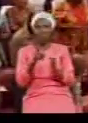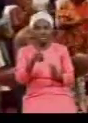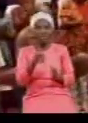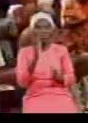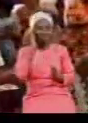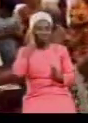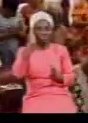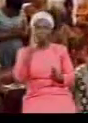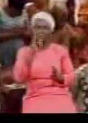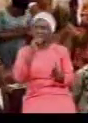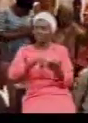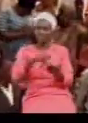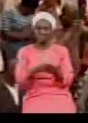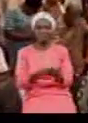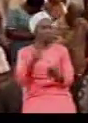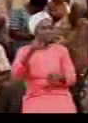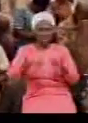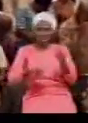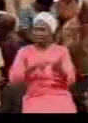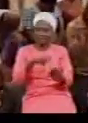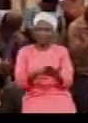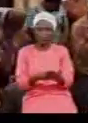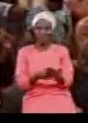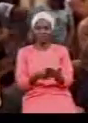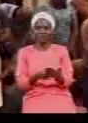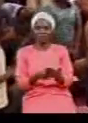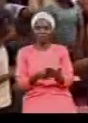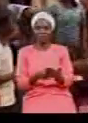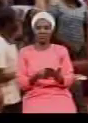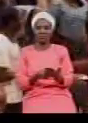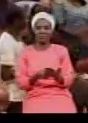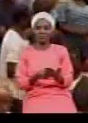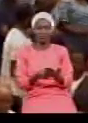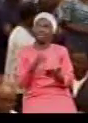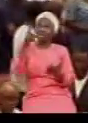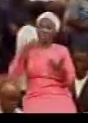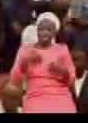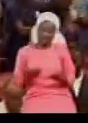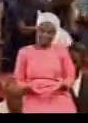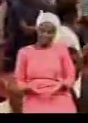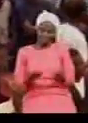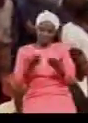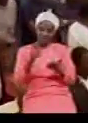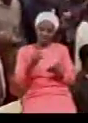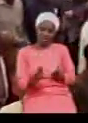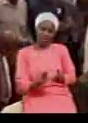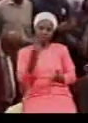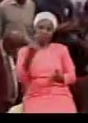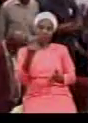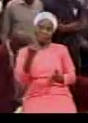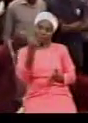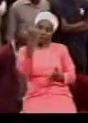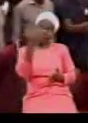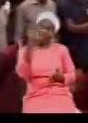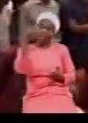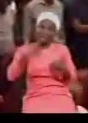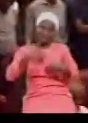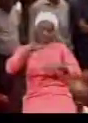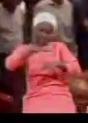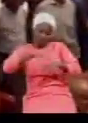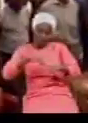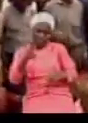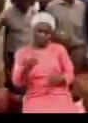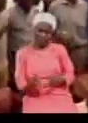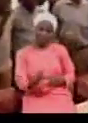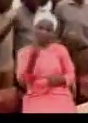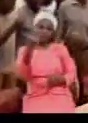not fall. No, you cannot fall. He has raised you up. He has called you up. He has given